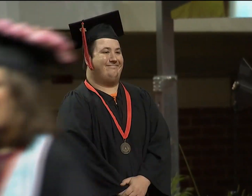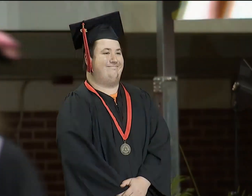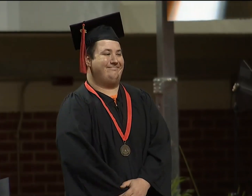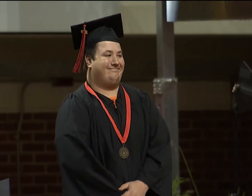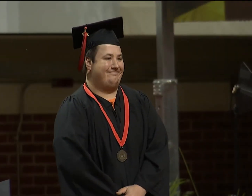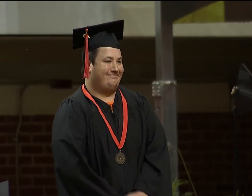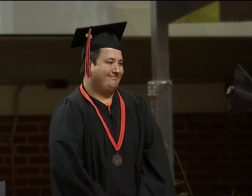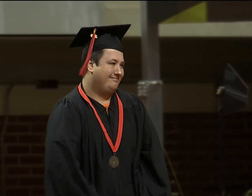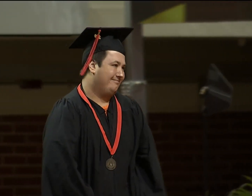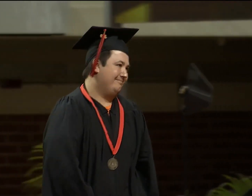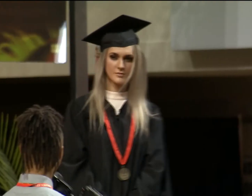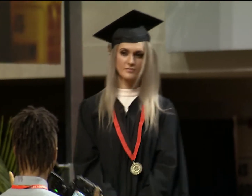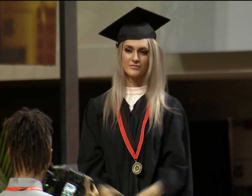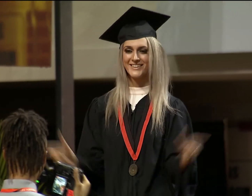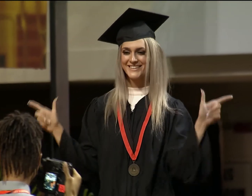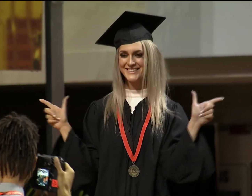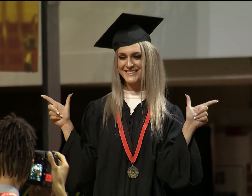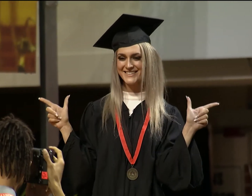Benjamin Johnson.